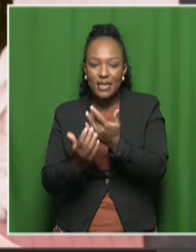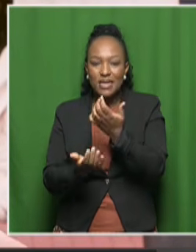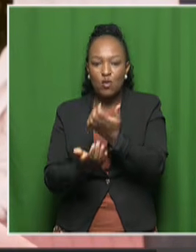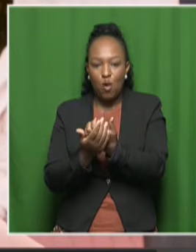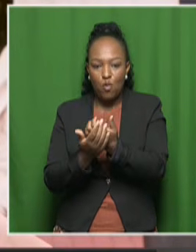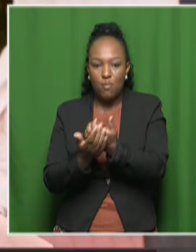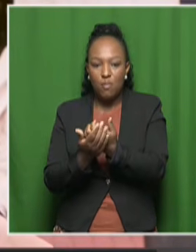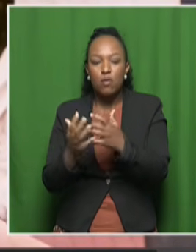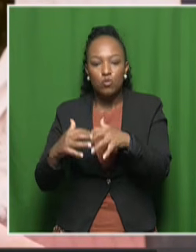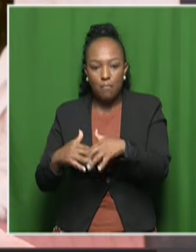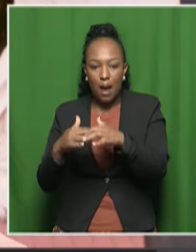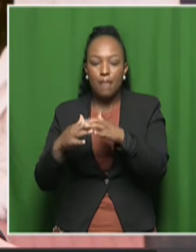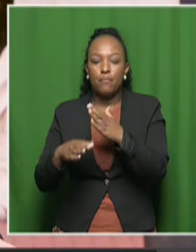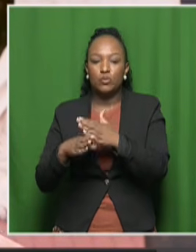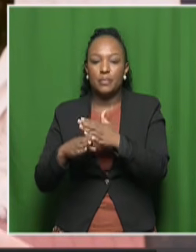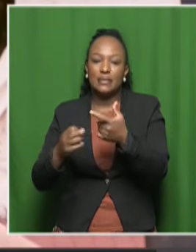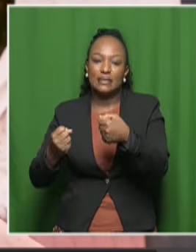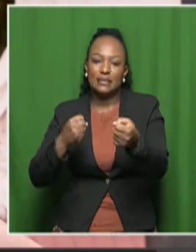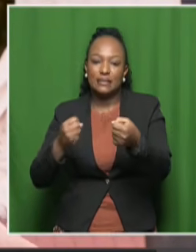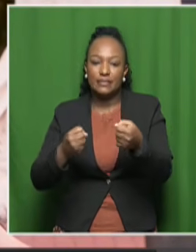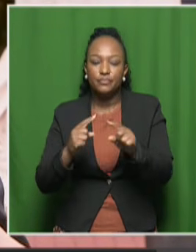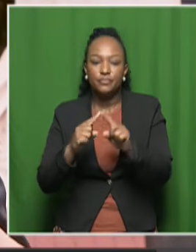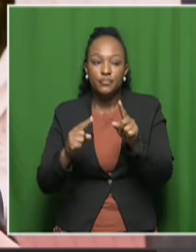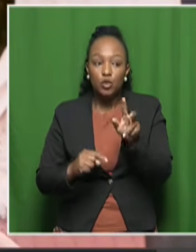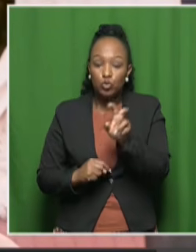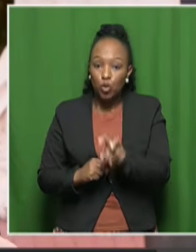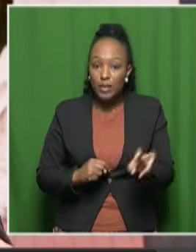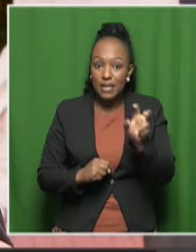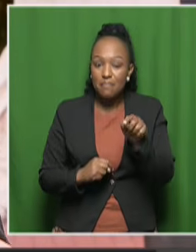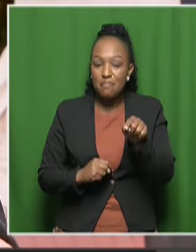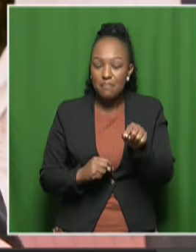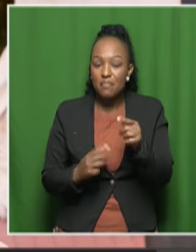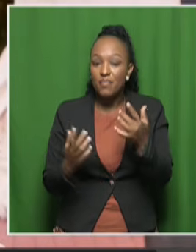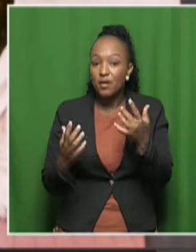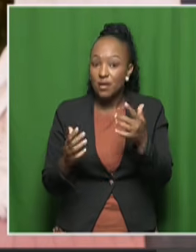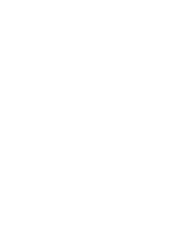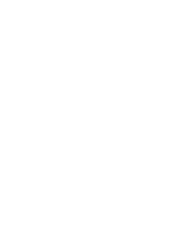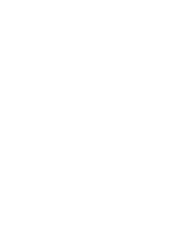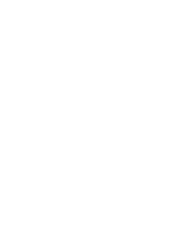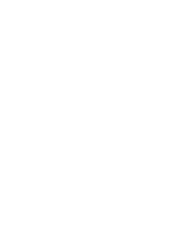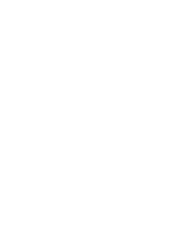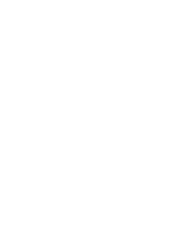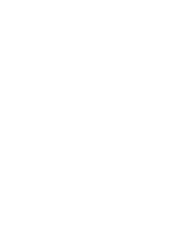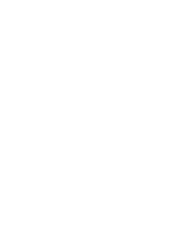create jobs, and tourism is going to be a major driver in that process.